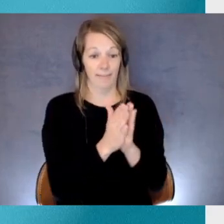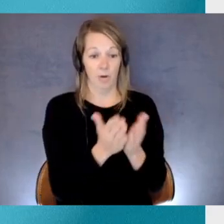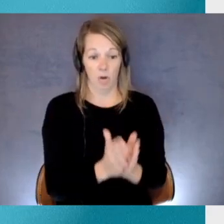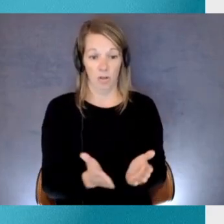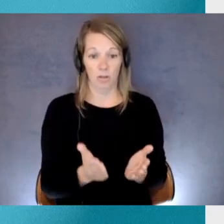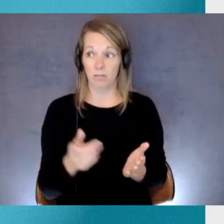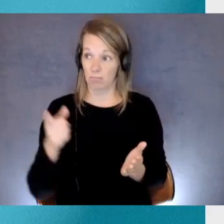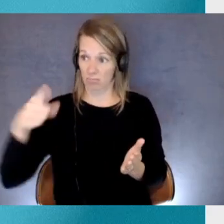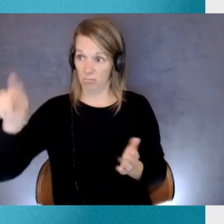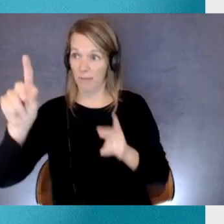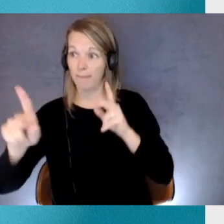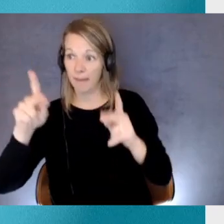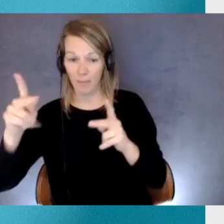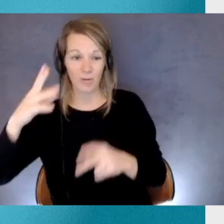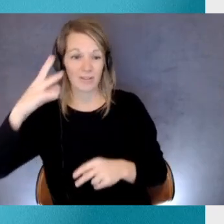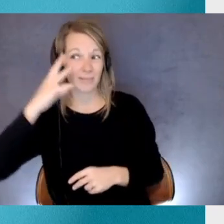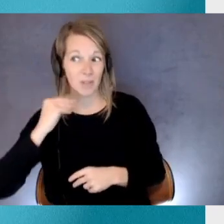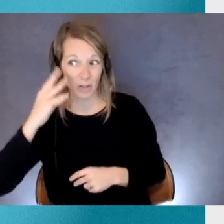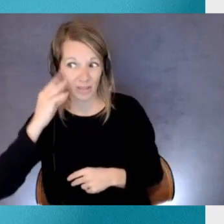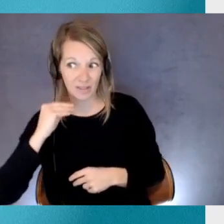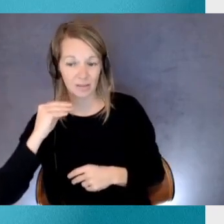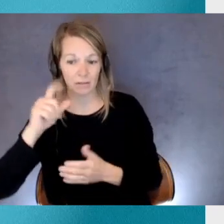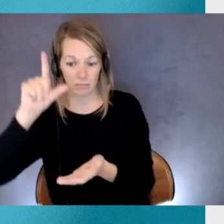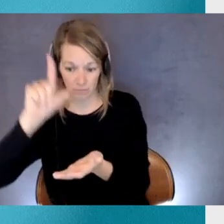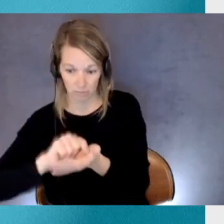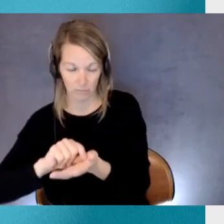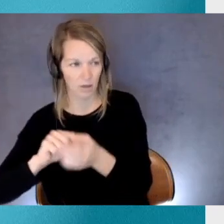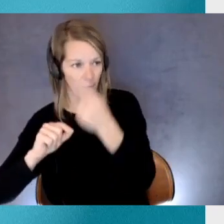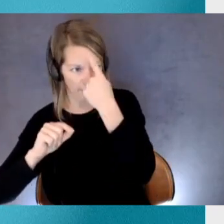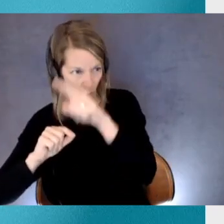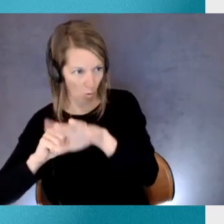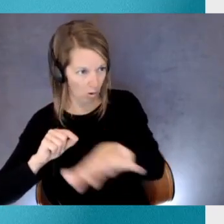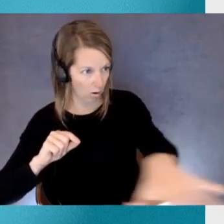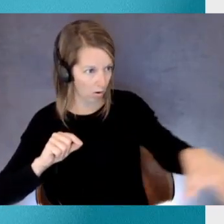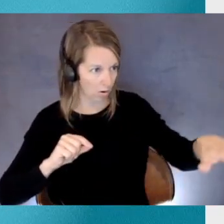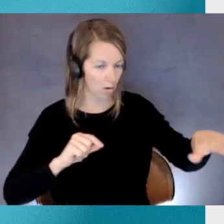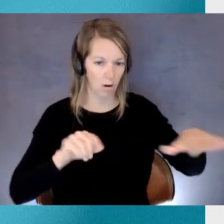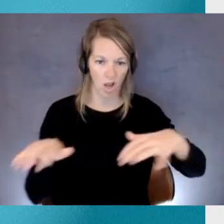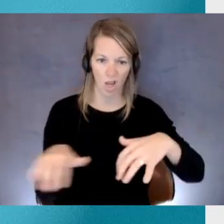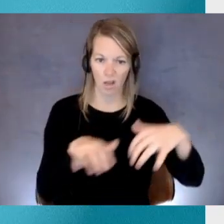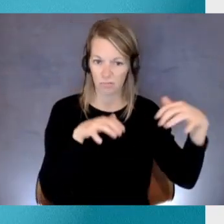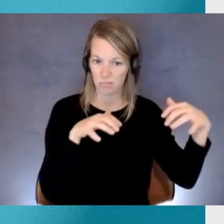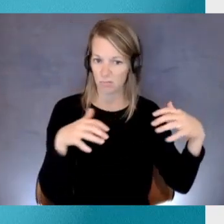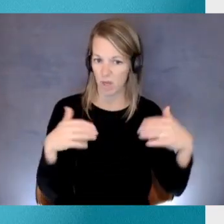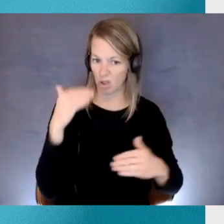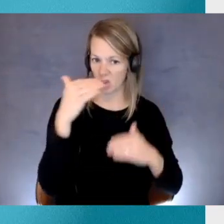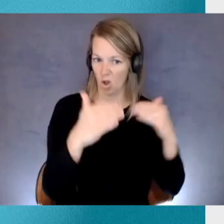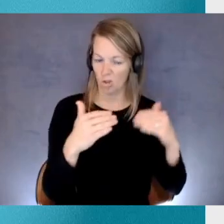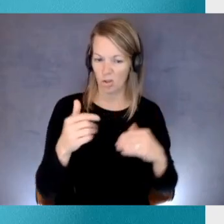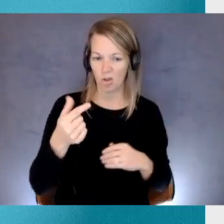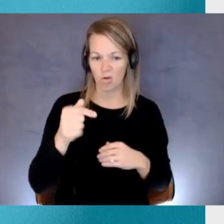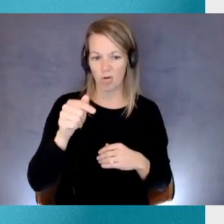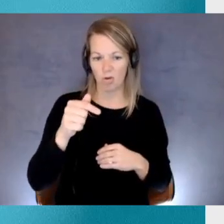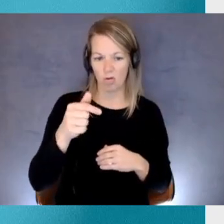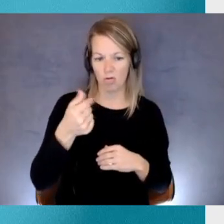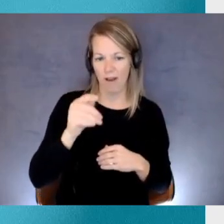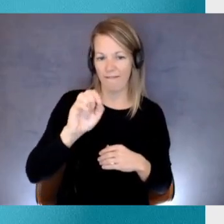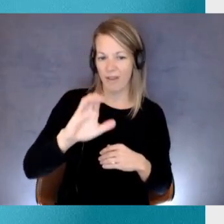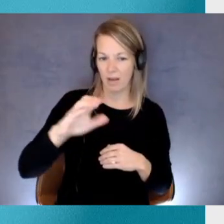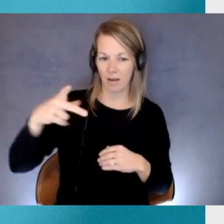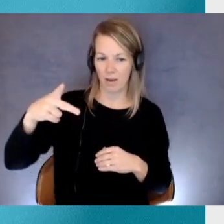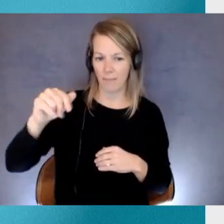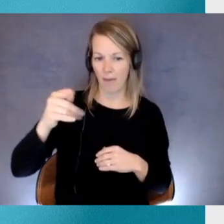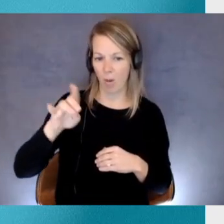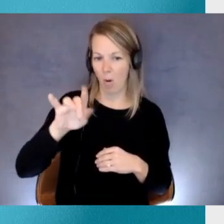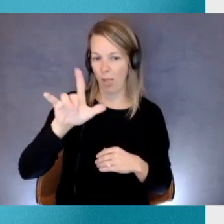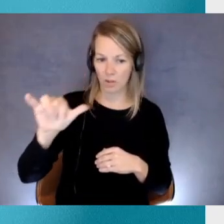living with illness and caregiving for adults, by adults, have been given this term graphic pathographies. It's just a fancy